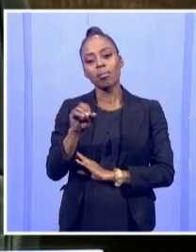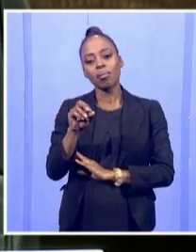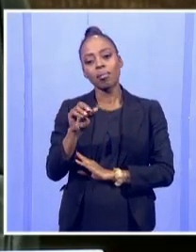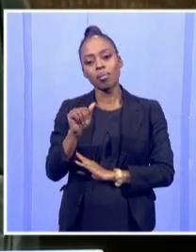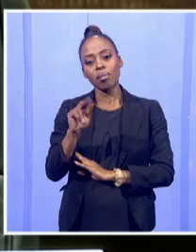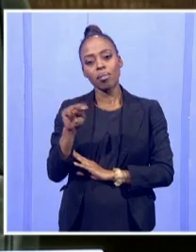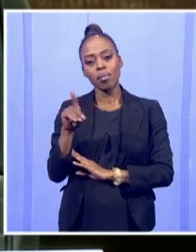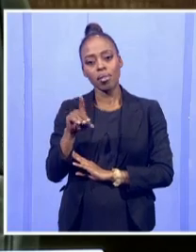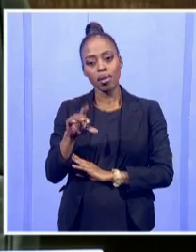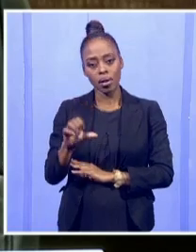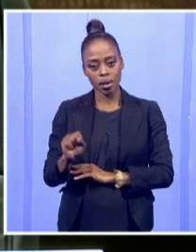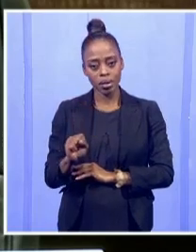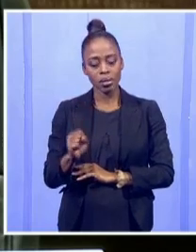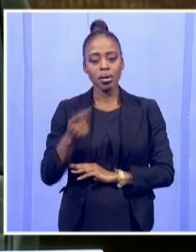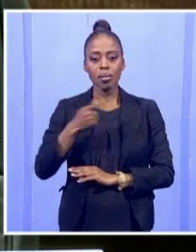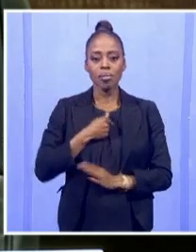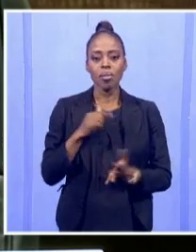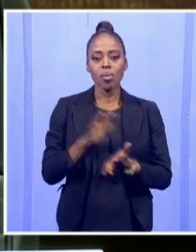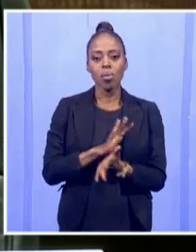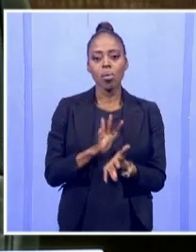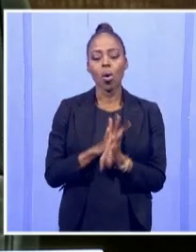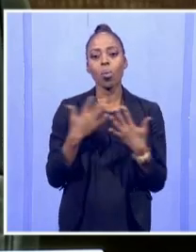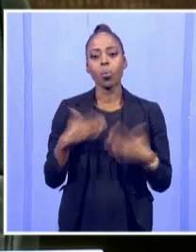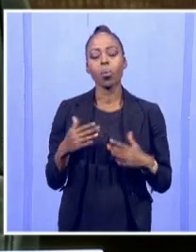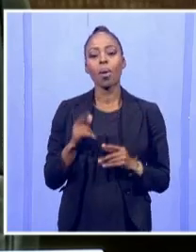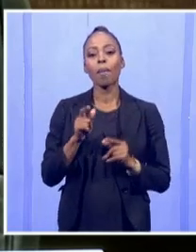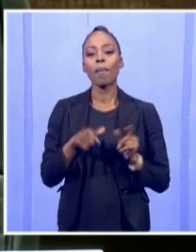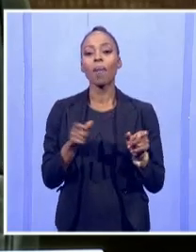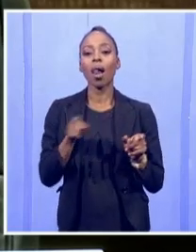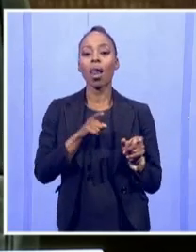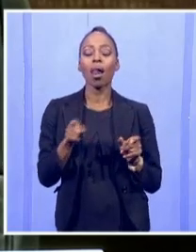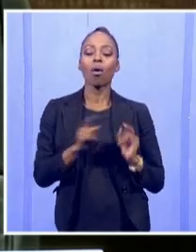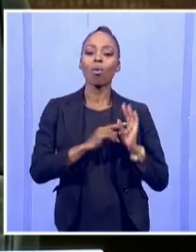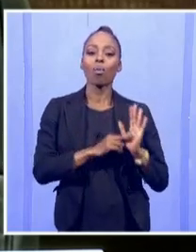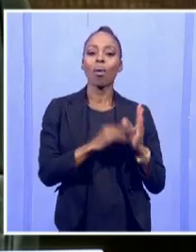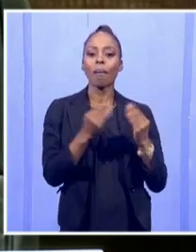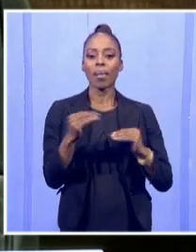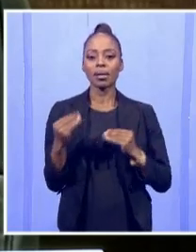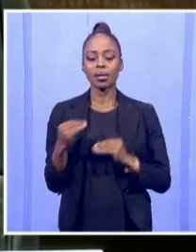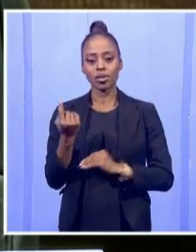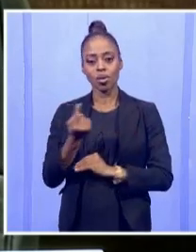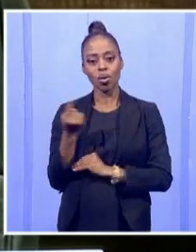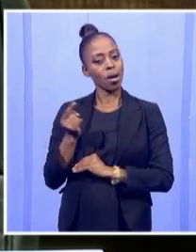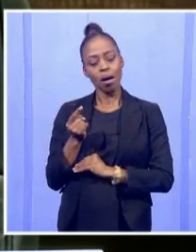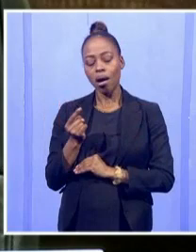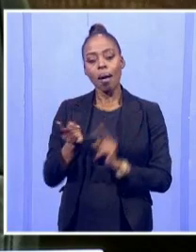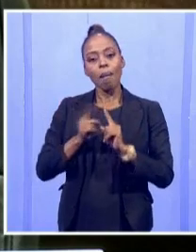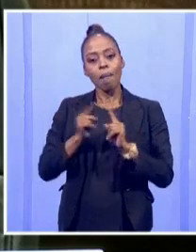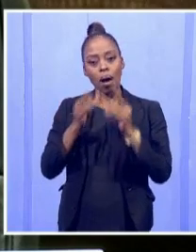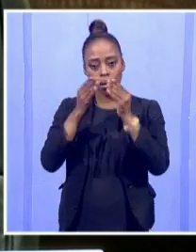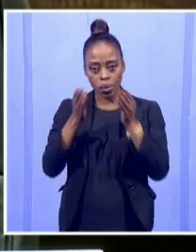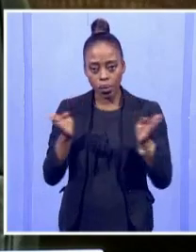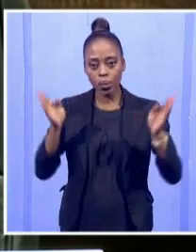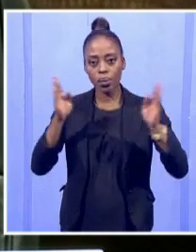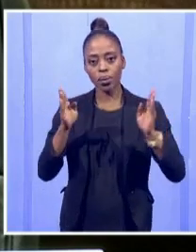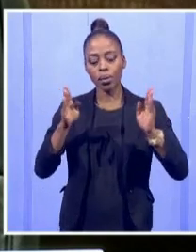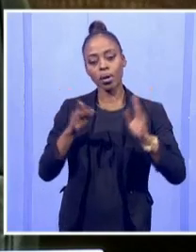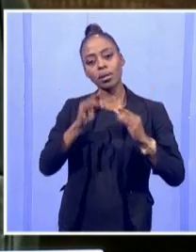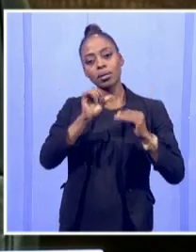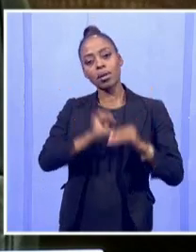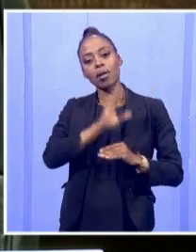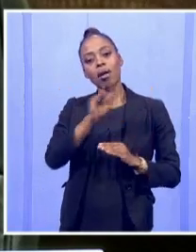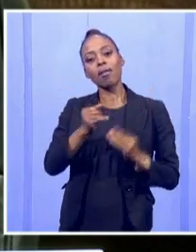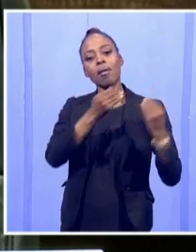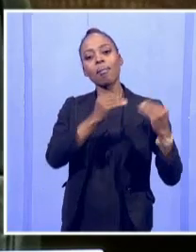appreciation for the South African business people who will be representing not only their businesses, but the wider South African business